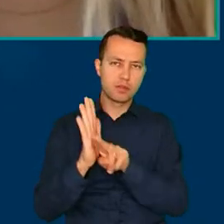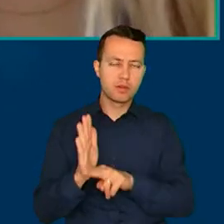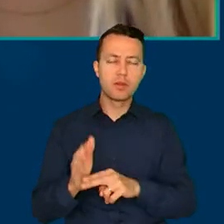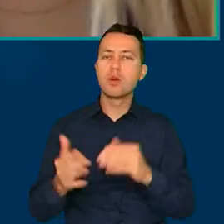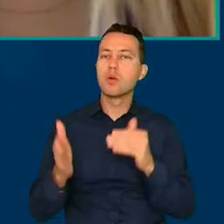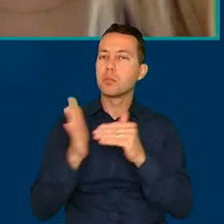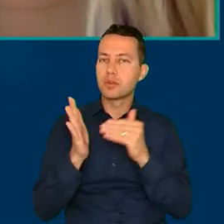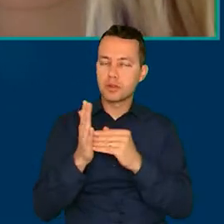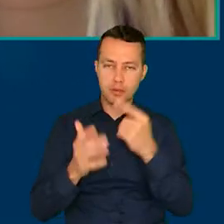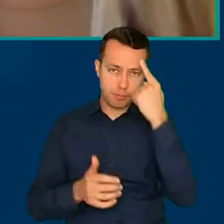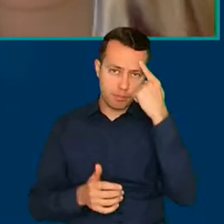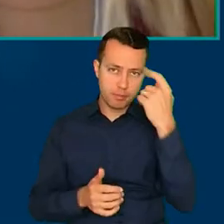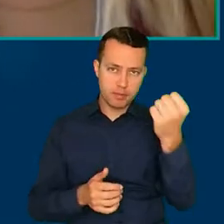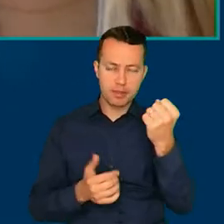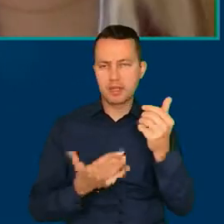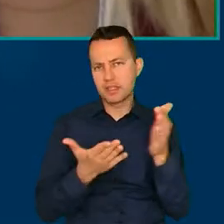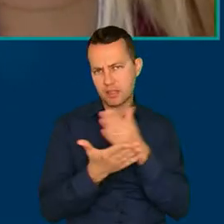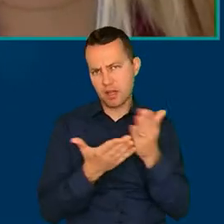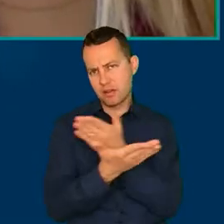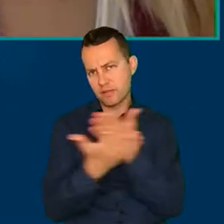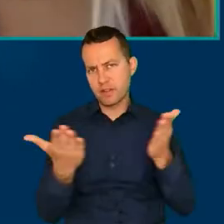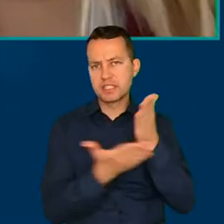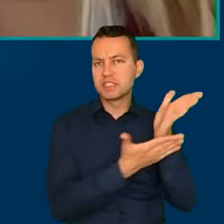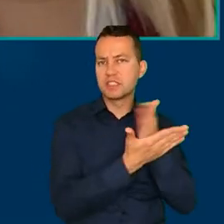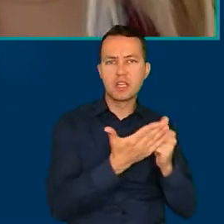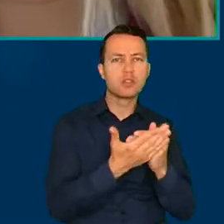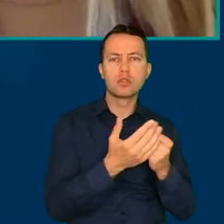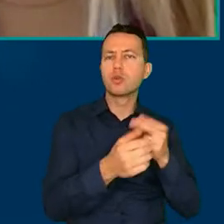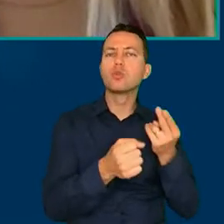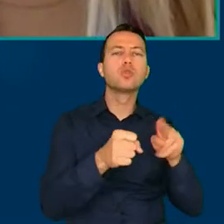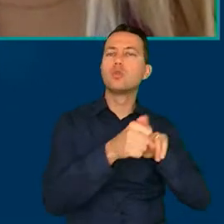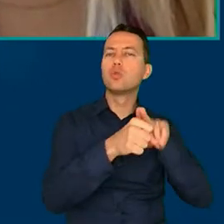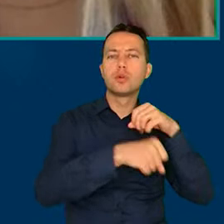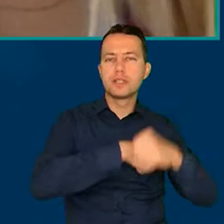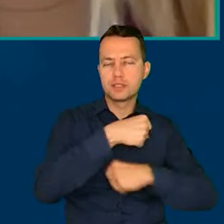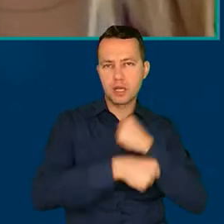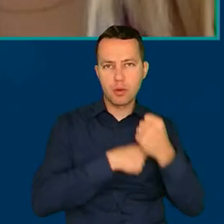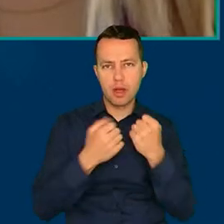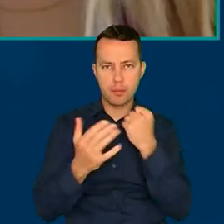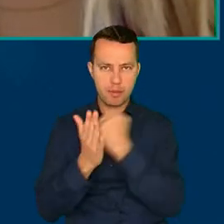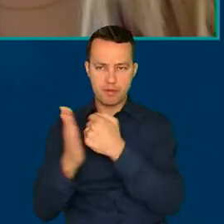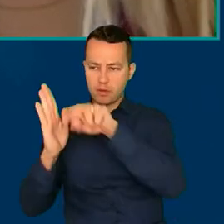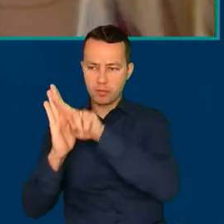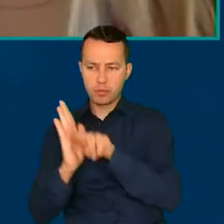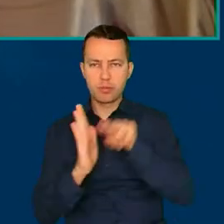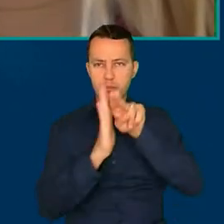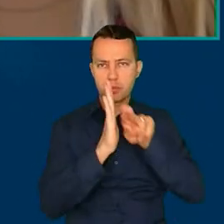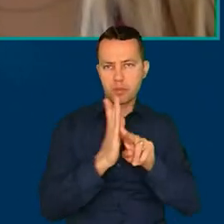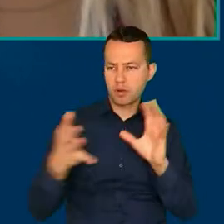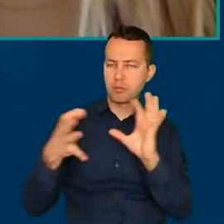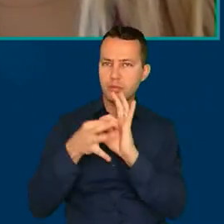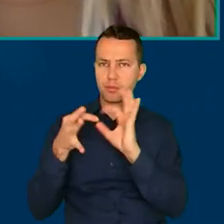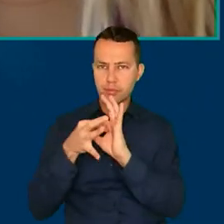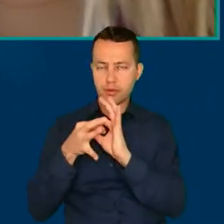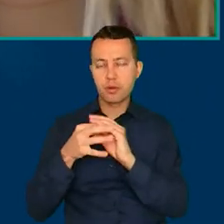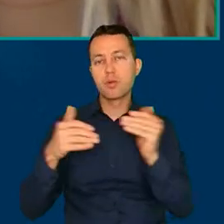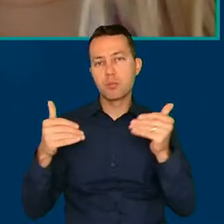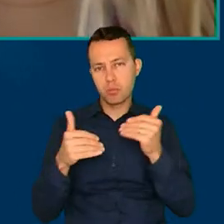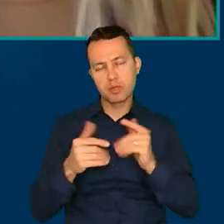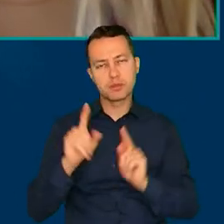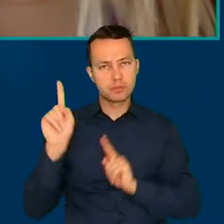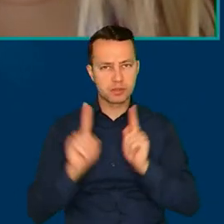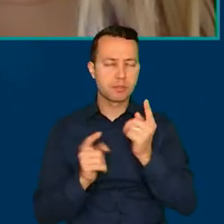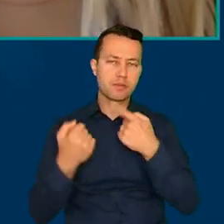be relevant to you. But for all of them, our frameworks and recommendations really represent a fundamental part